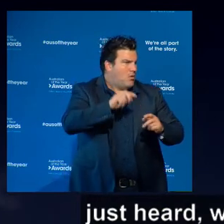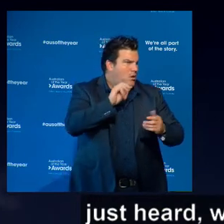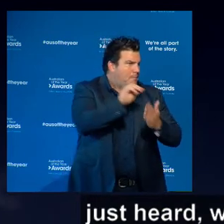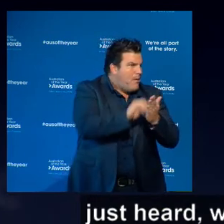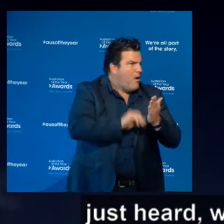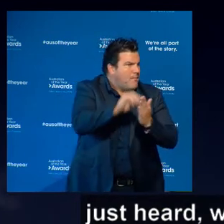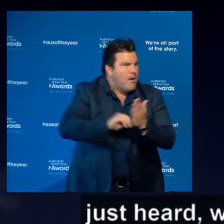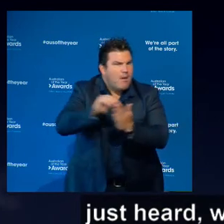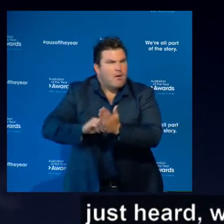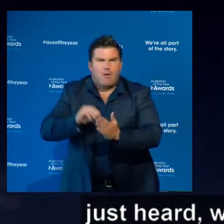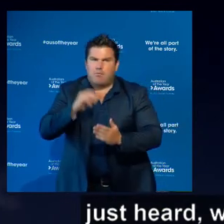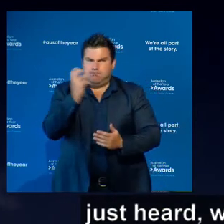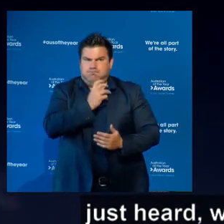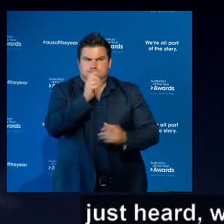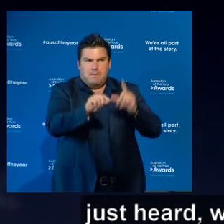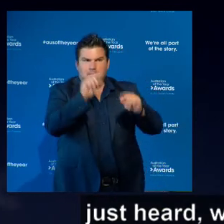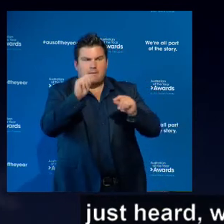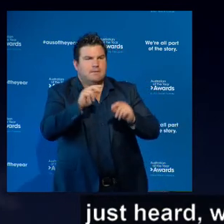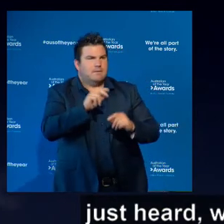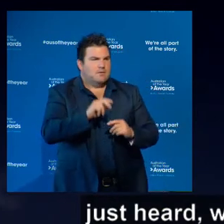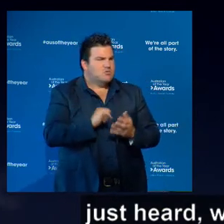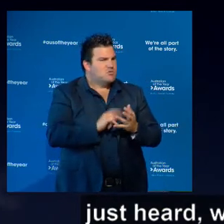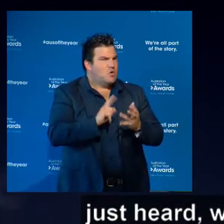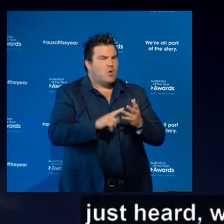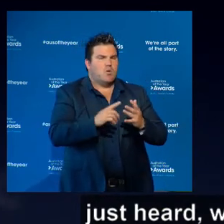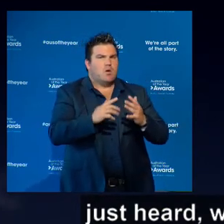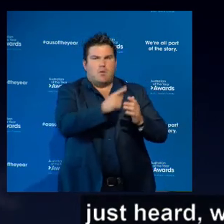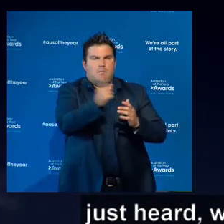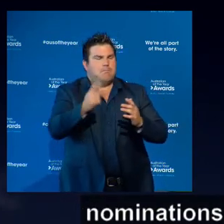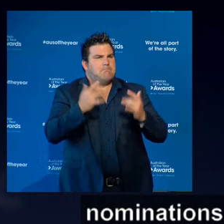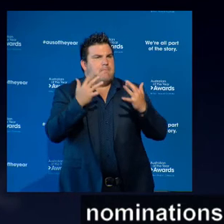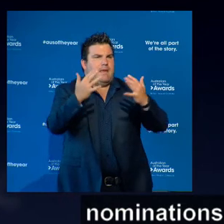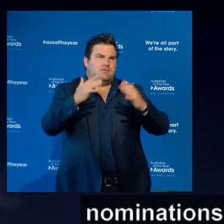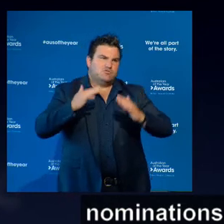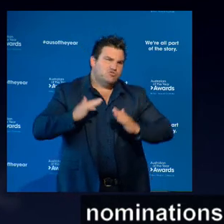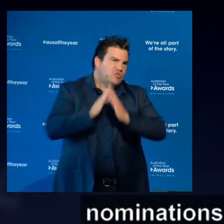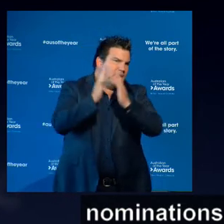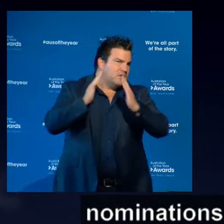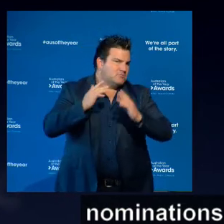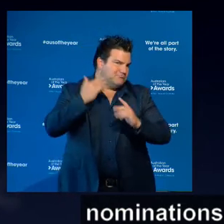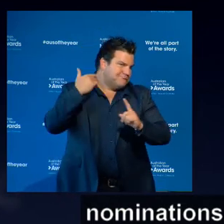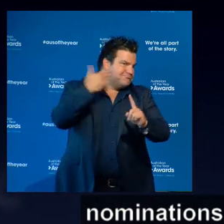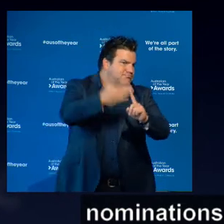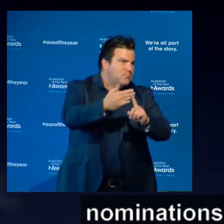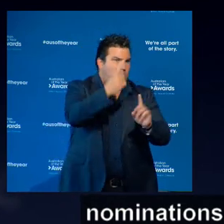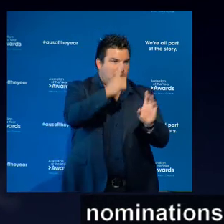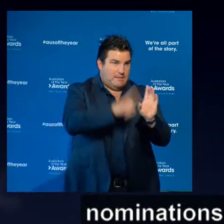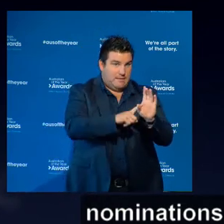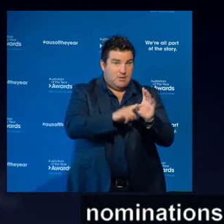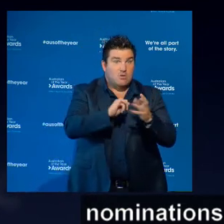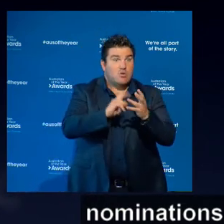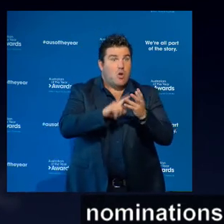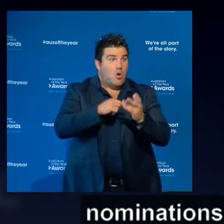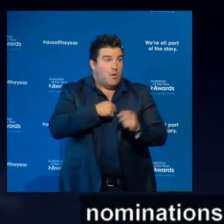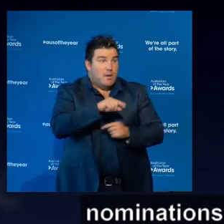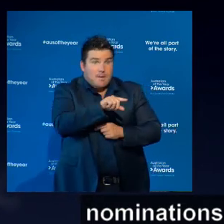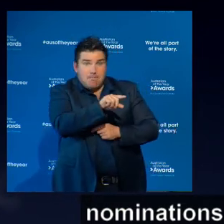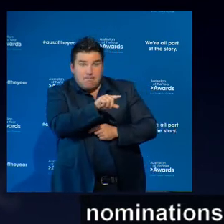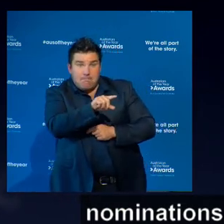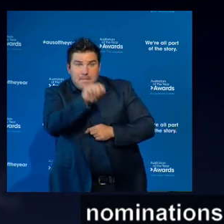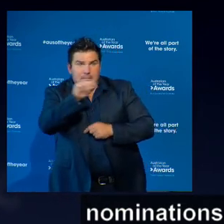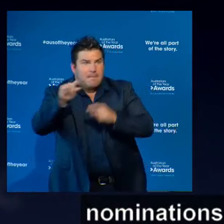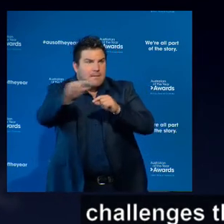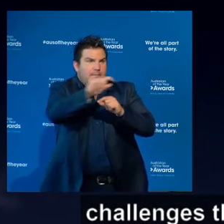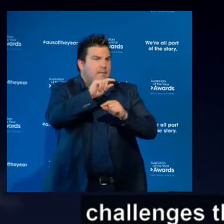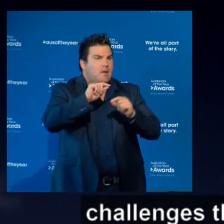And that's reflecting the enormous challenges that we've all faced together. From those nominations that identify with our